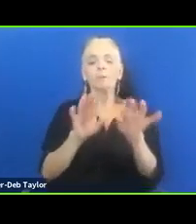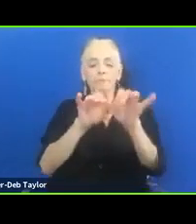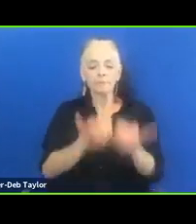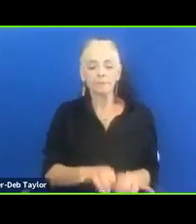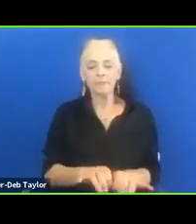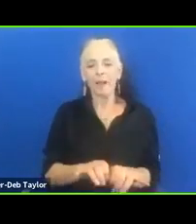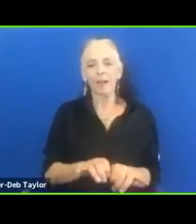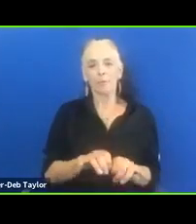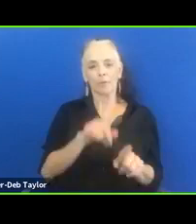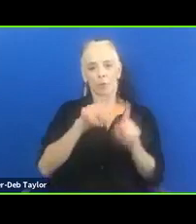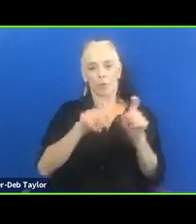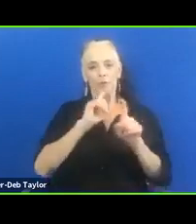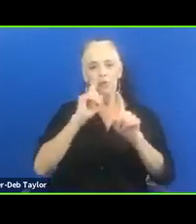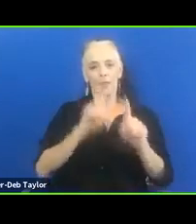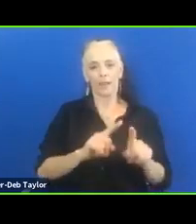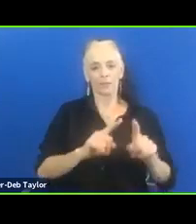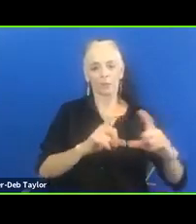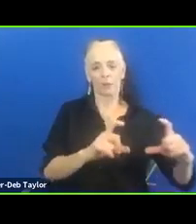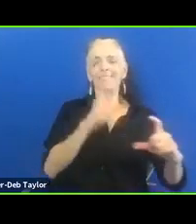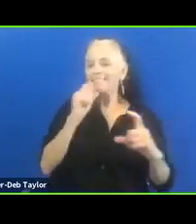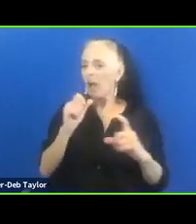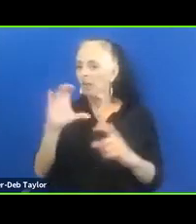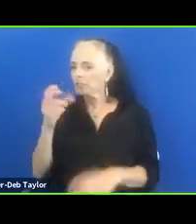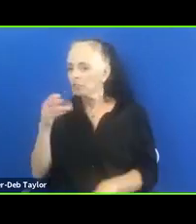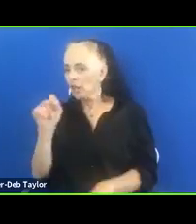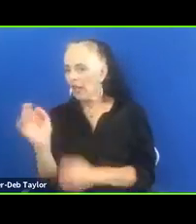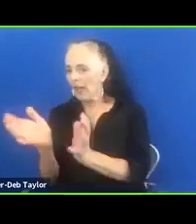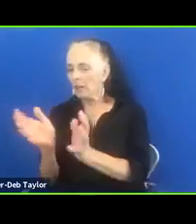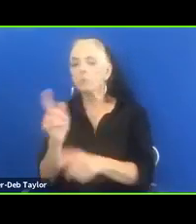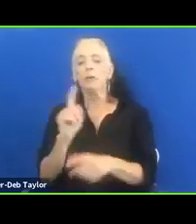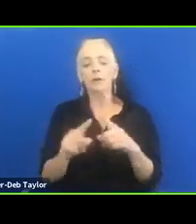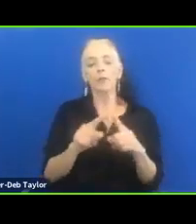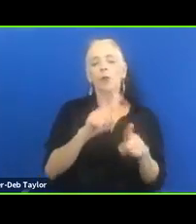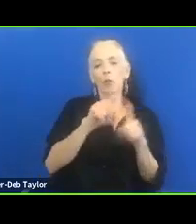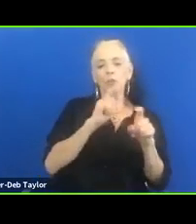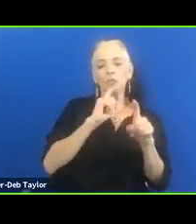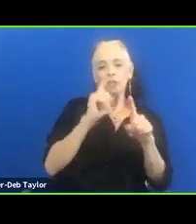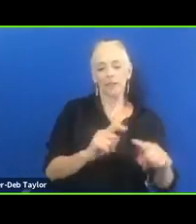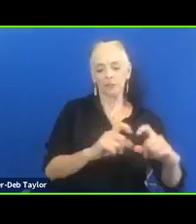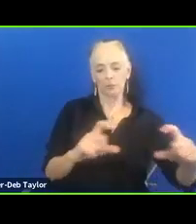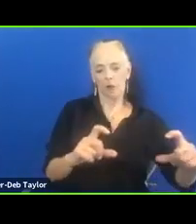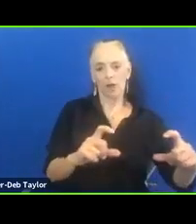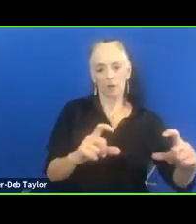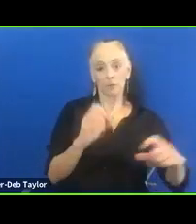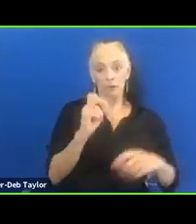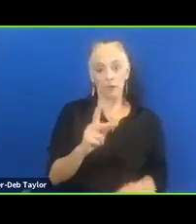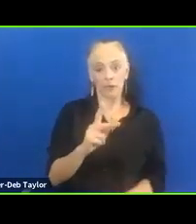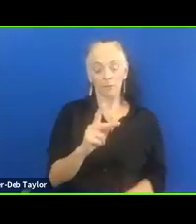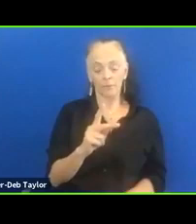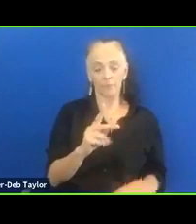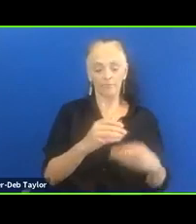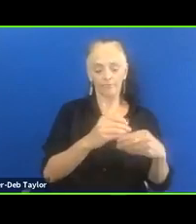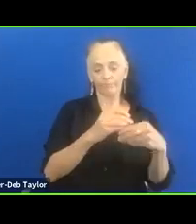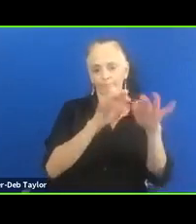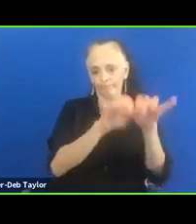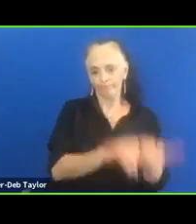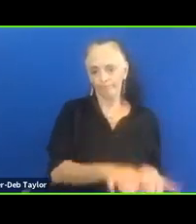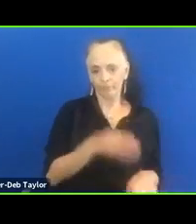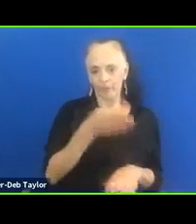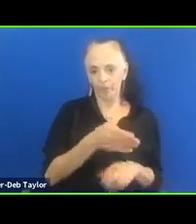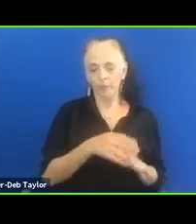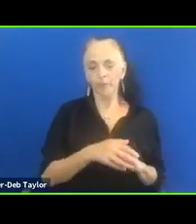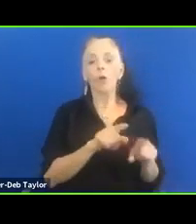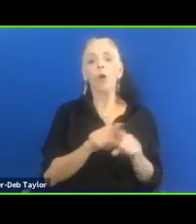of your Zoom window, not into the chat, so that we can keep track of the questions that are coming up. We also want to thank New